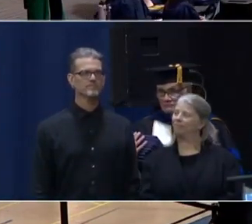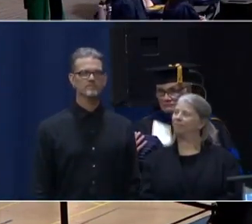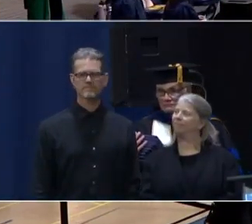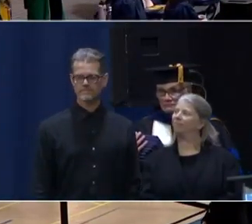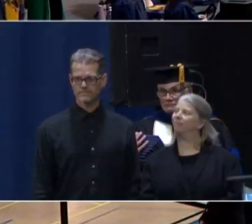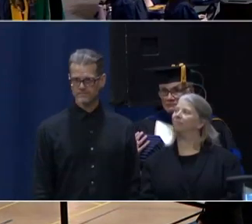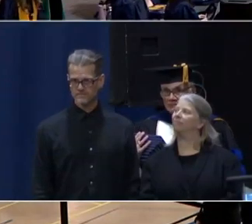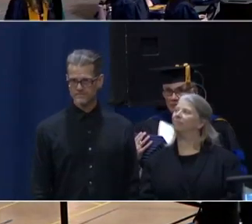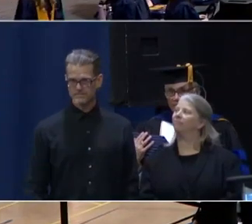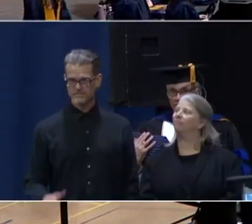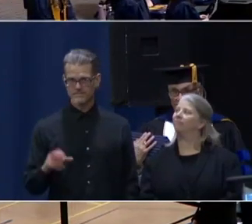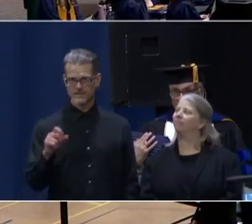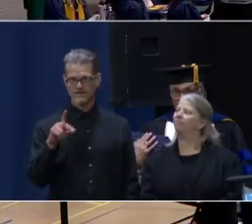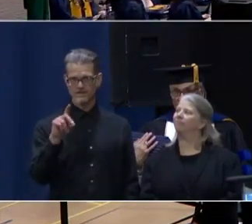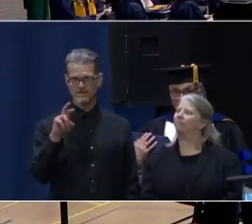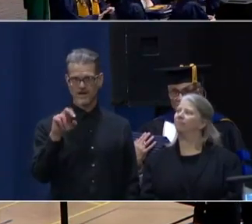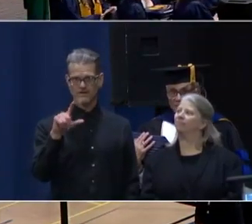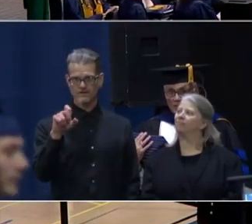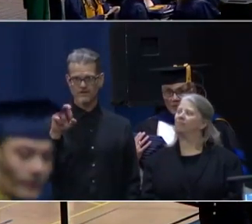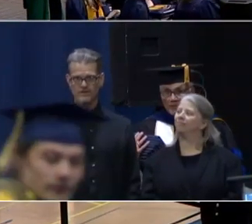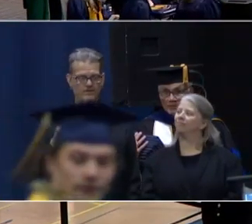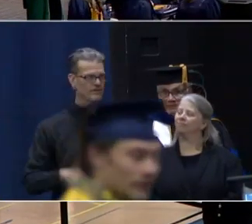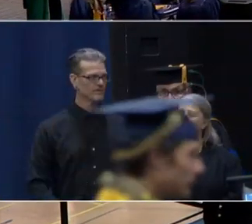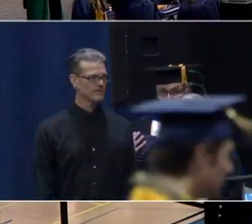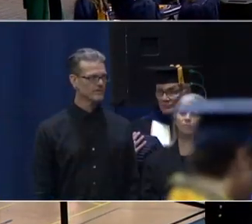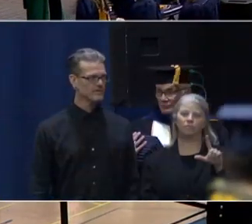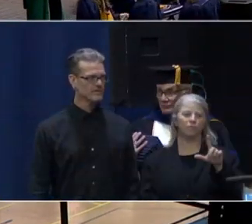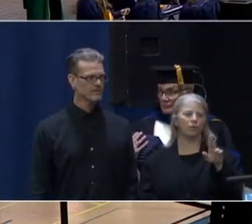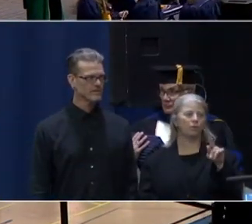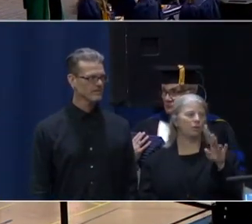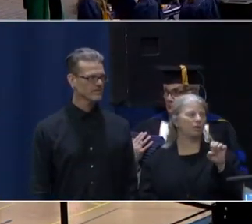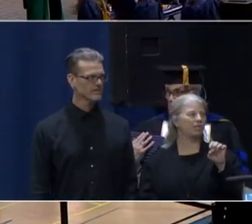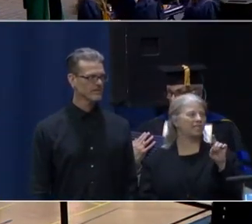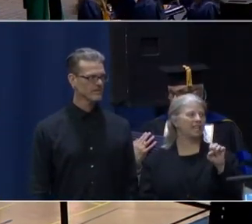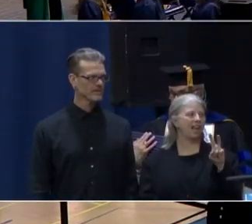Brian Dotsler. Luke Duggan.